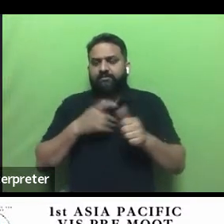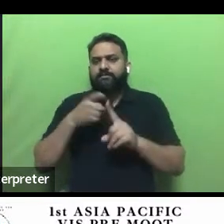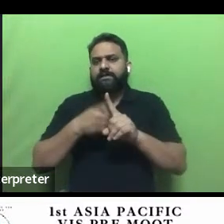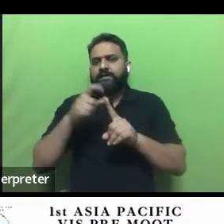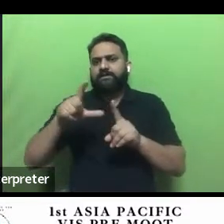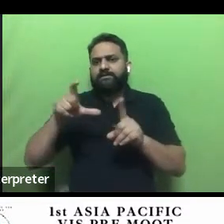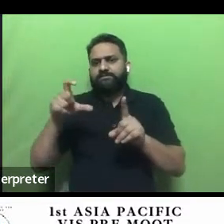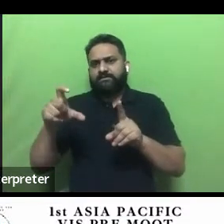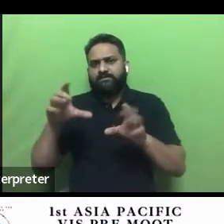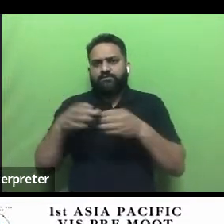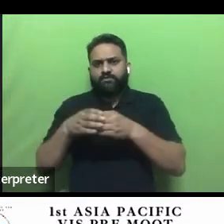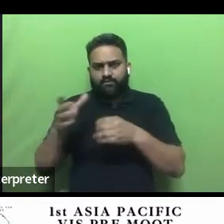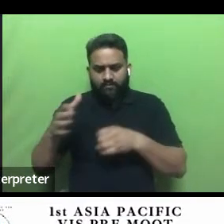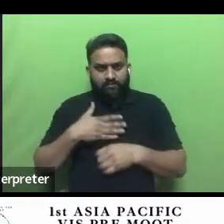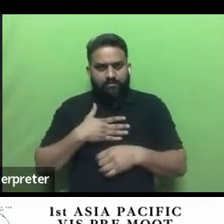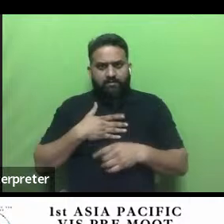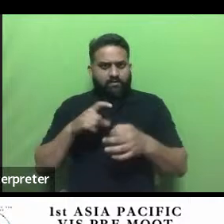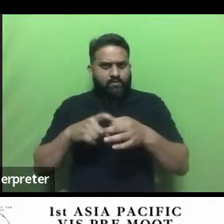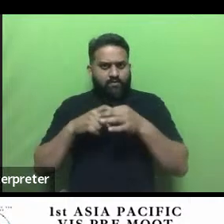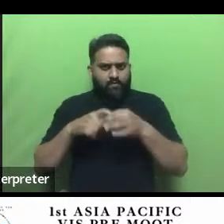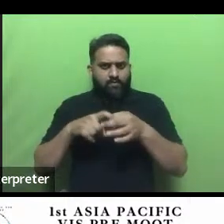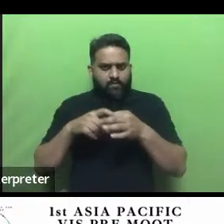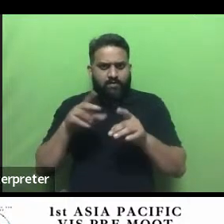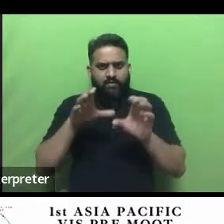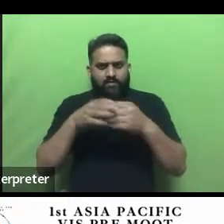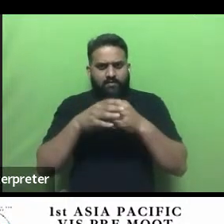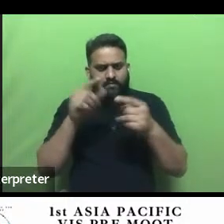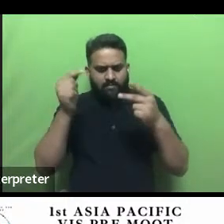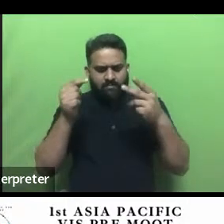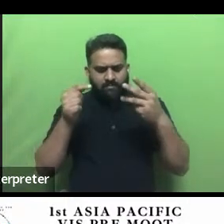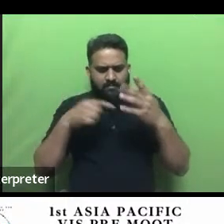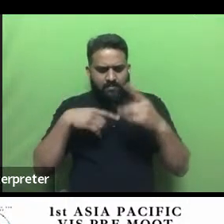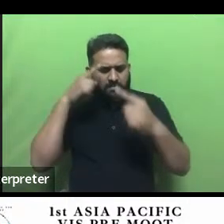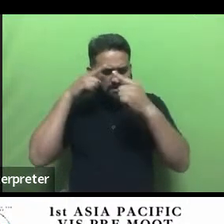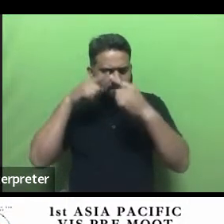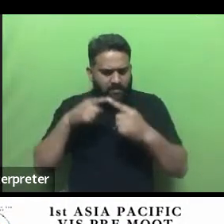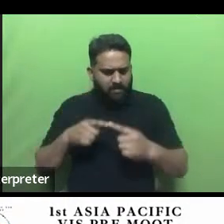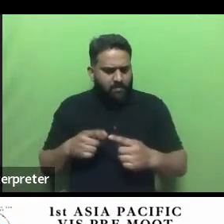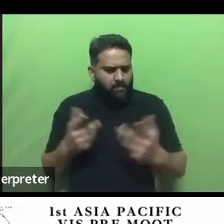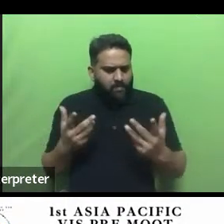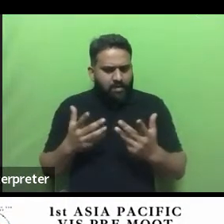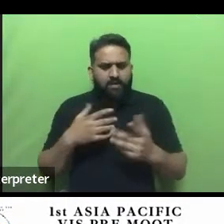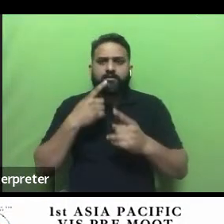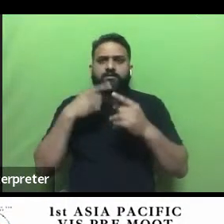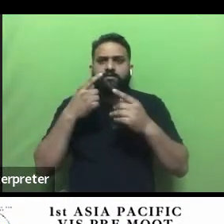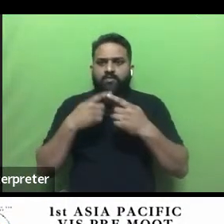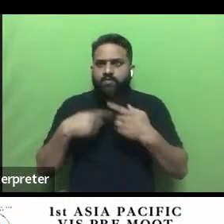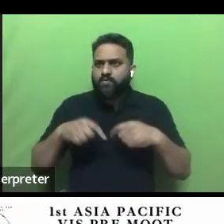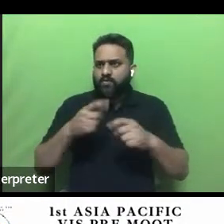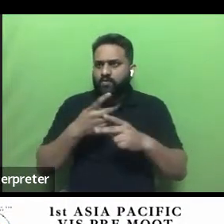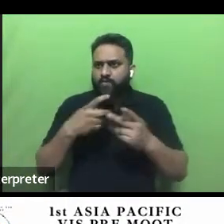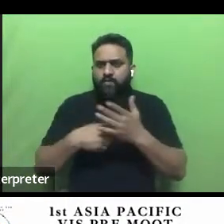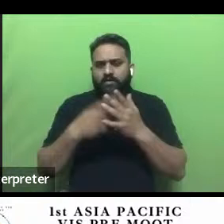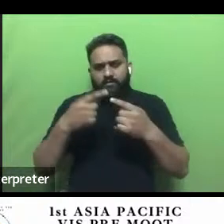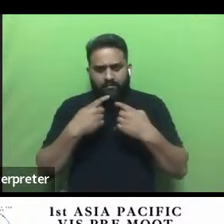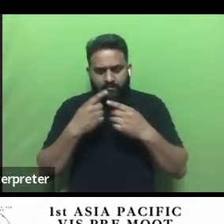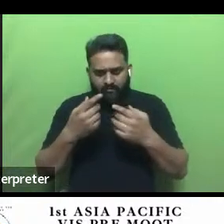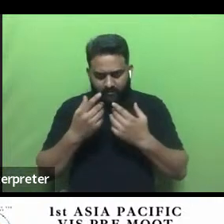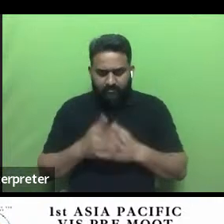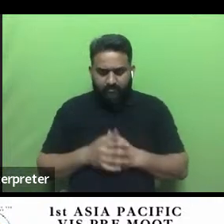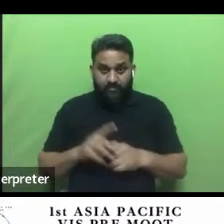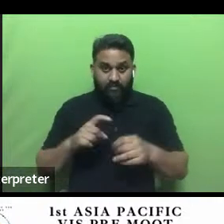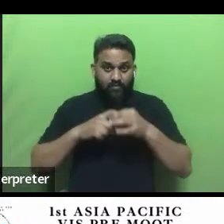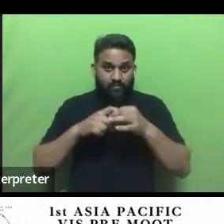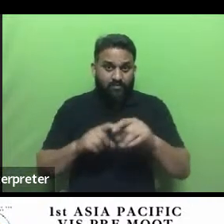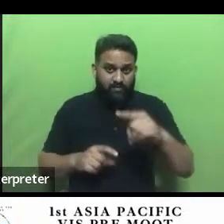I will be dealing with the question of whether the parties validly agree to this tribunal's jurisdiction, which corresponds to question 1A